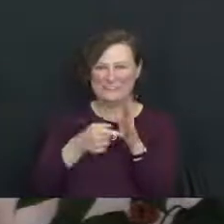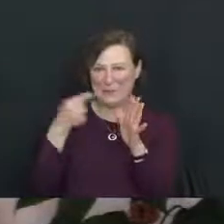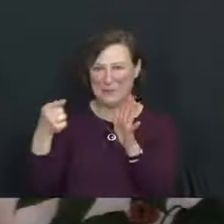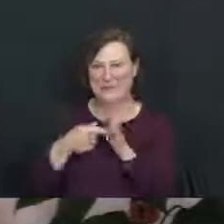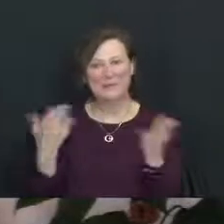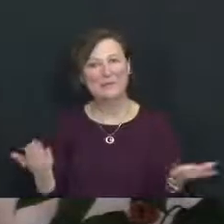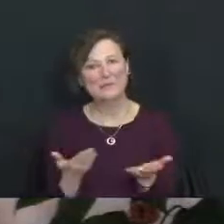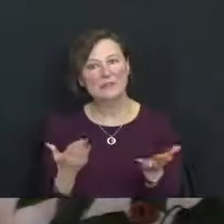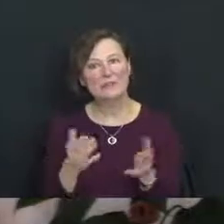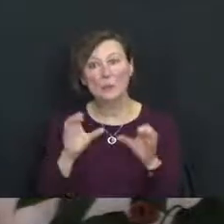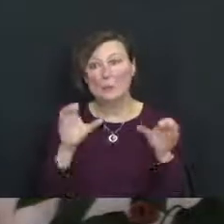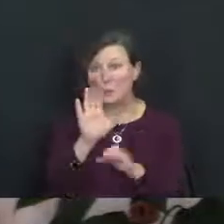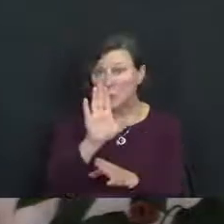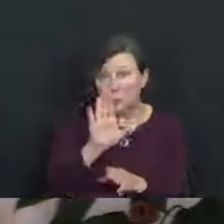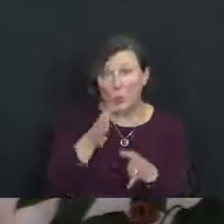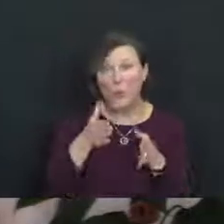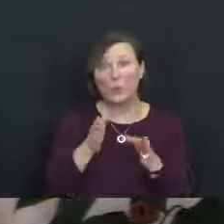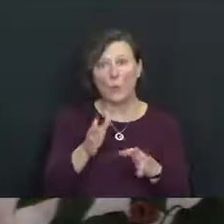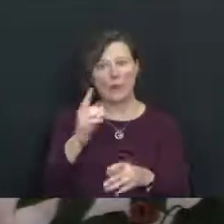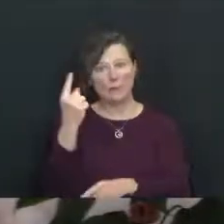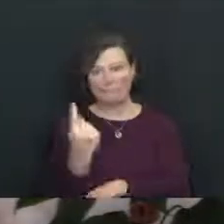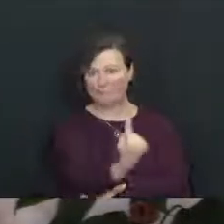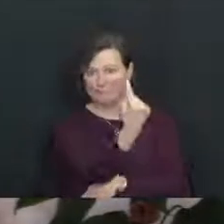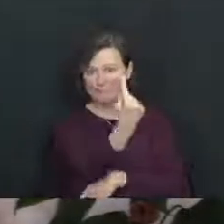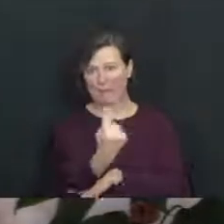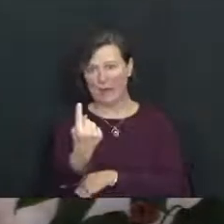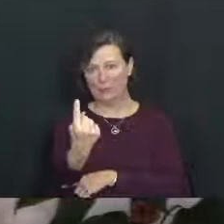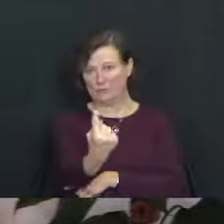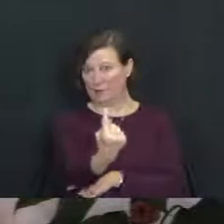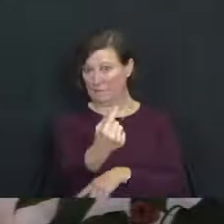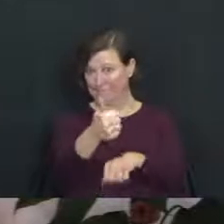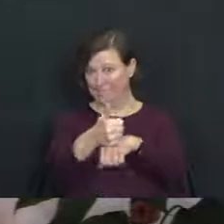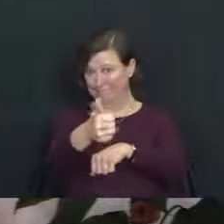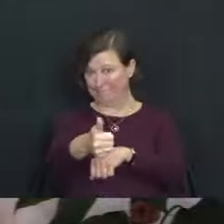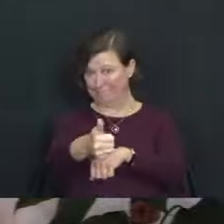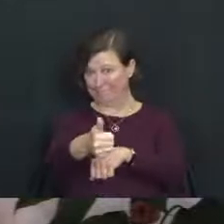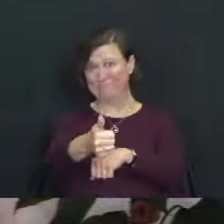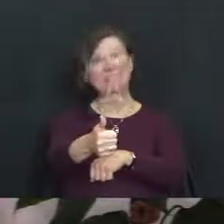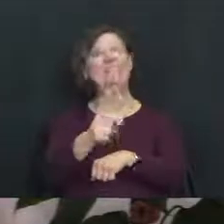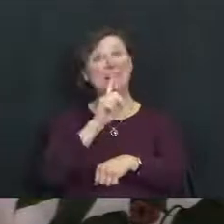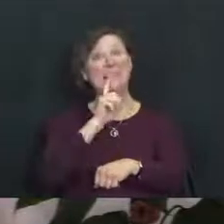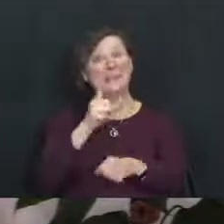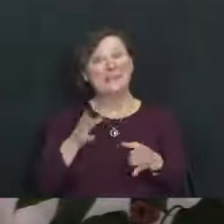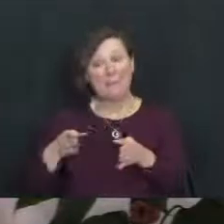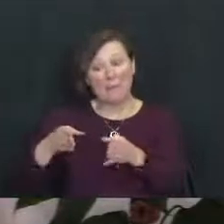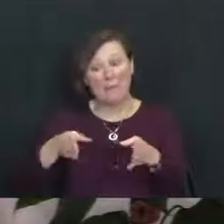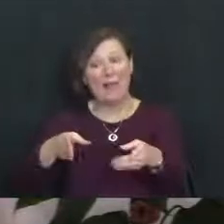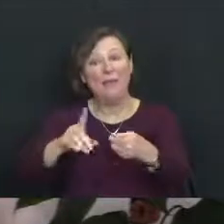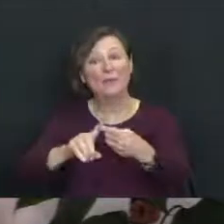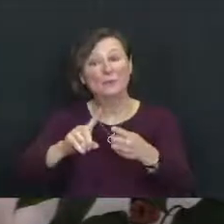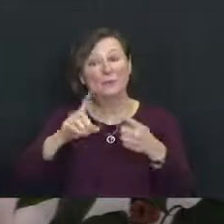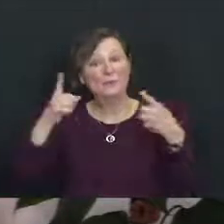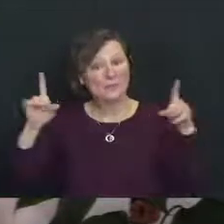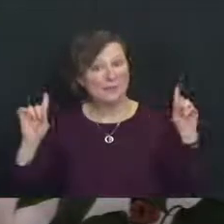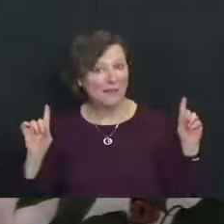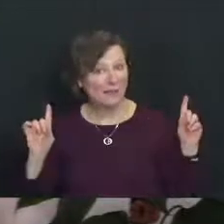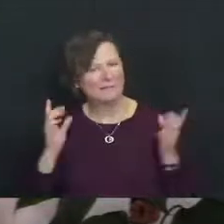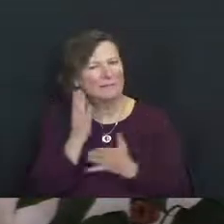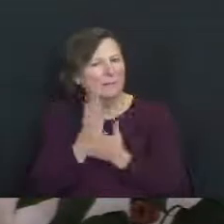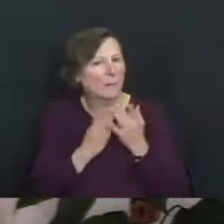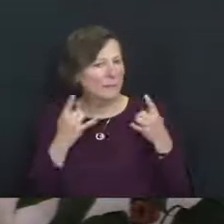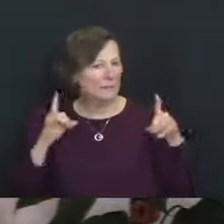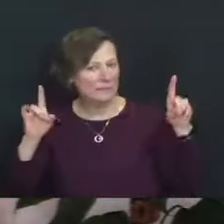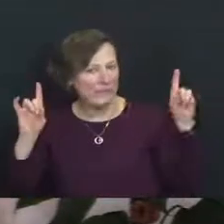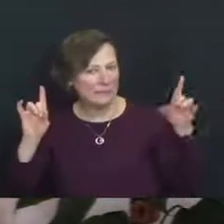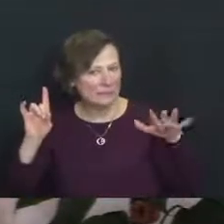Doing it your way, all by yourself, is indeed the path to success. Certain kind of